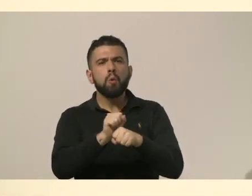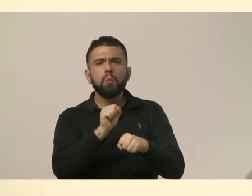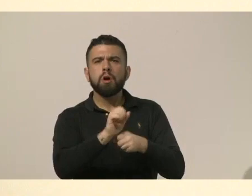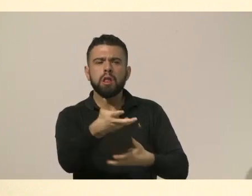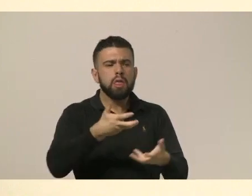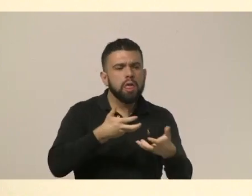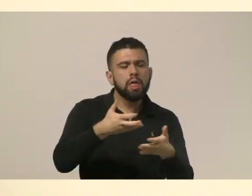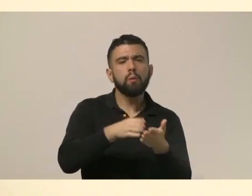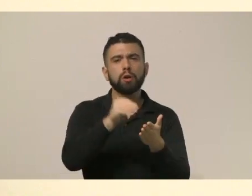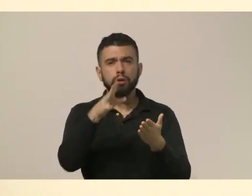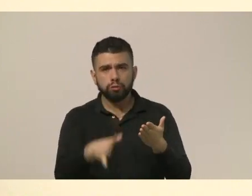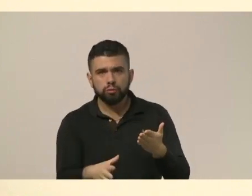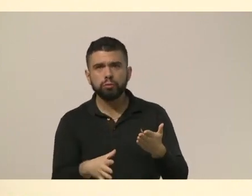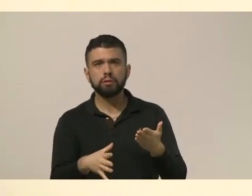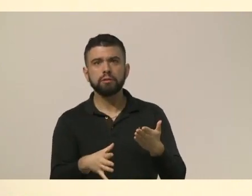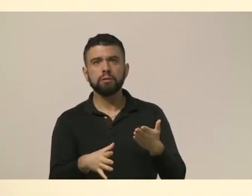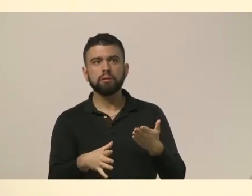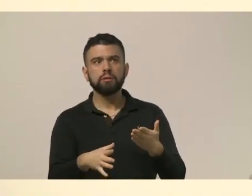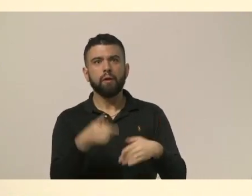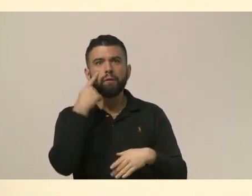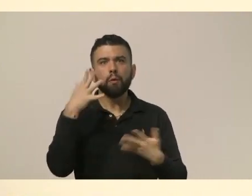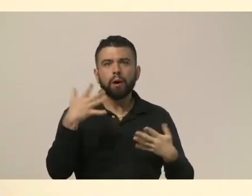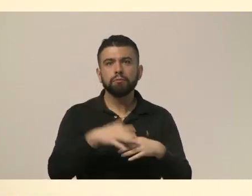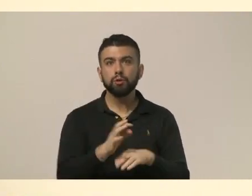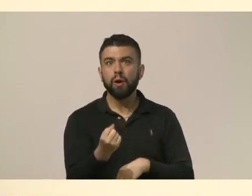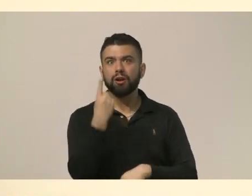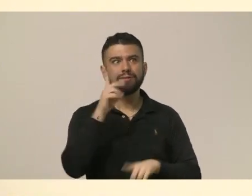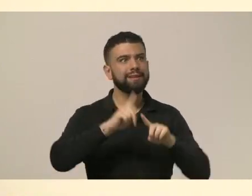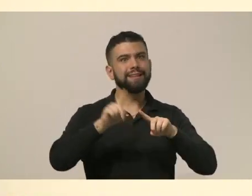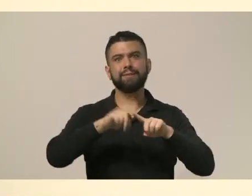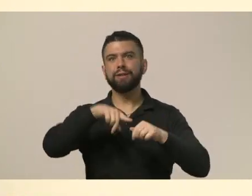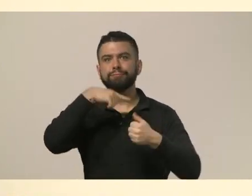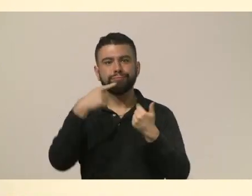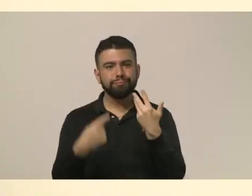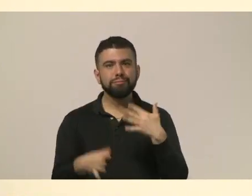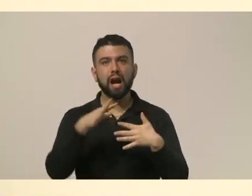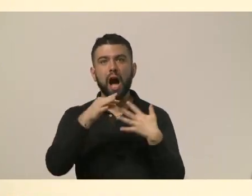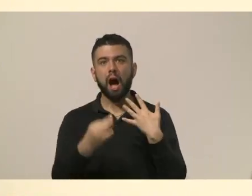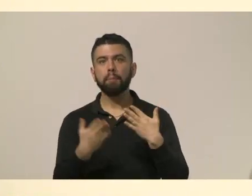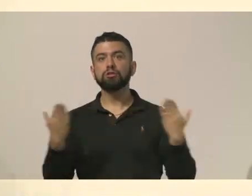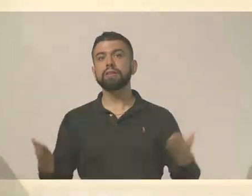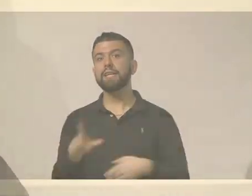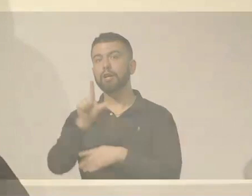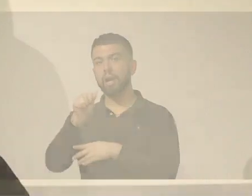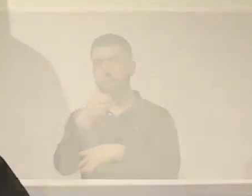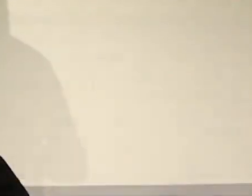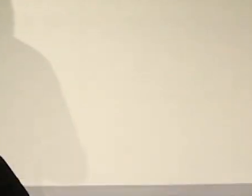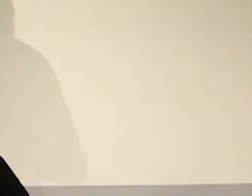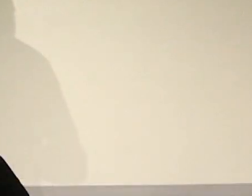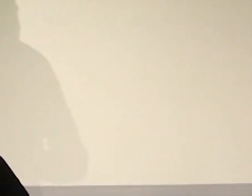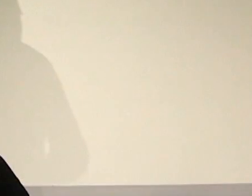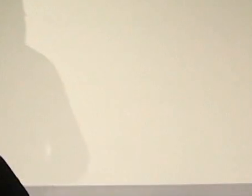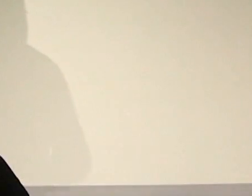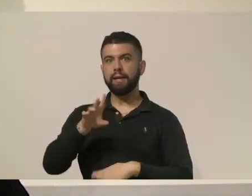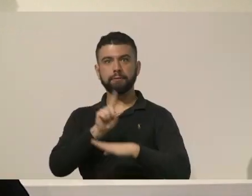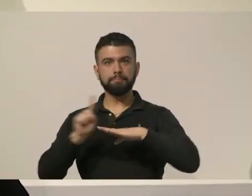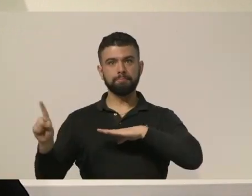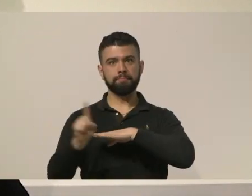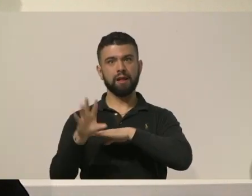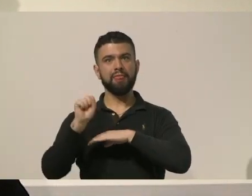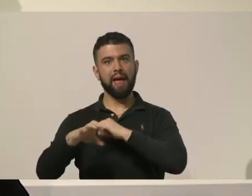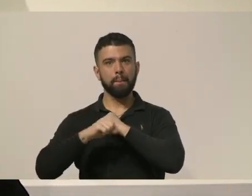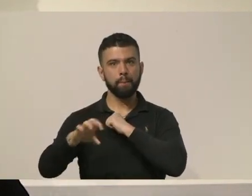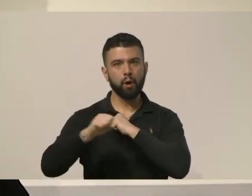to understand that what the options are here at LaGuardia, and to make sure that we shore up those markets, because that's the foundation which we build all